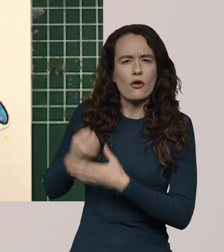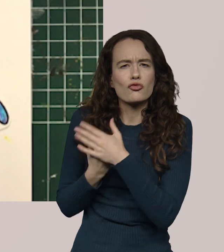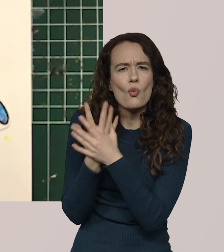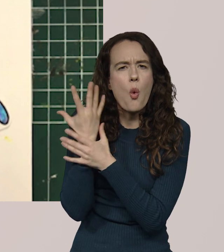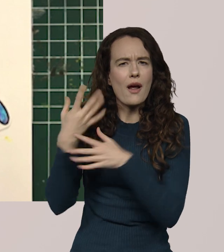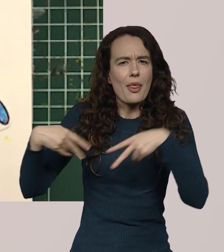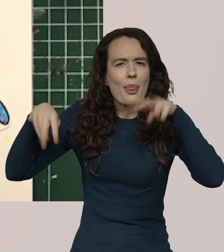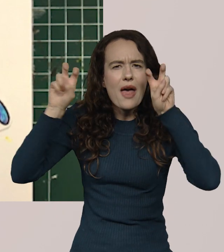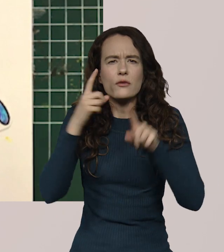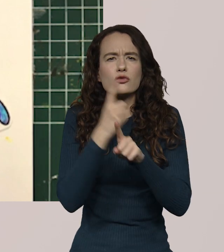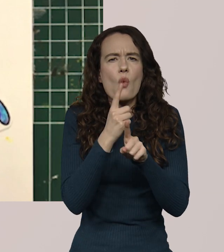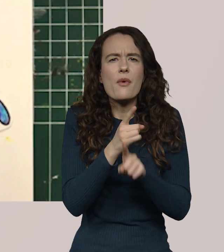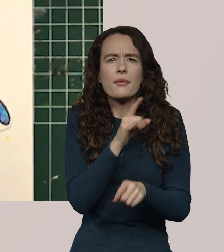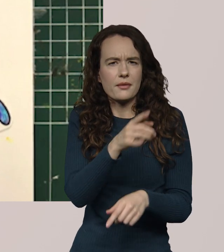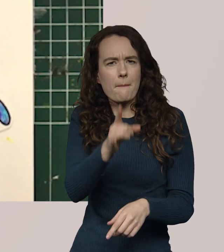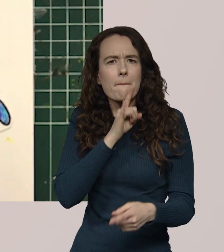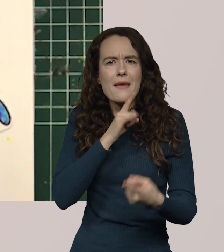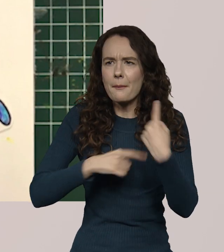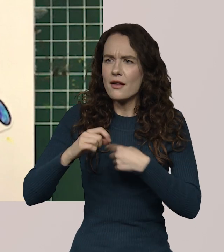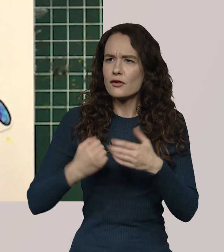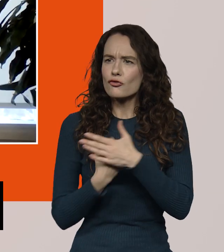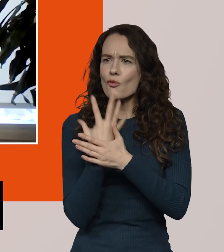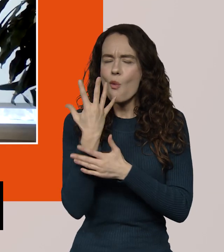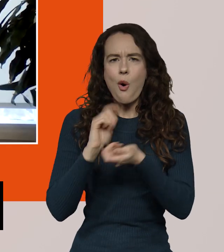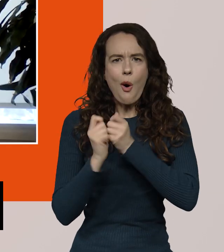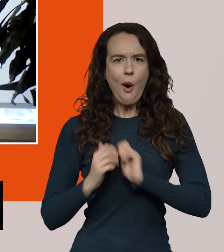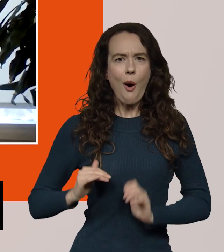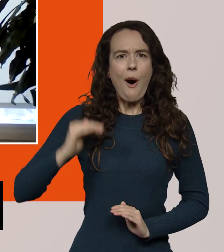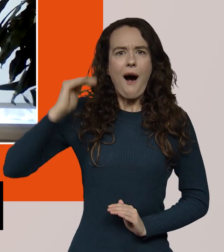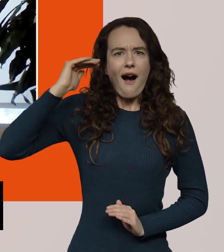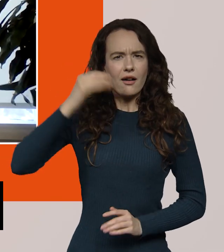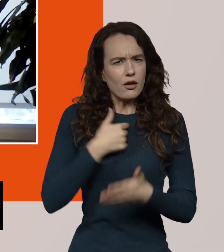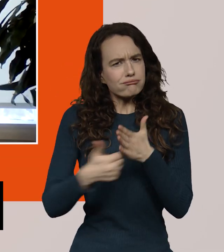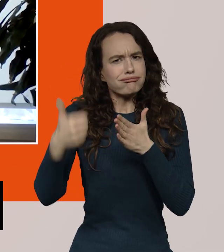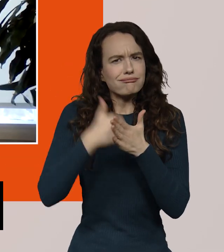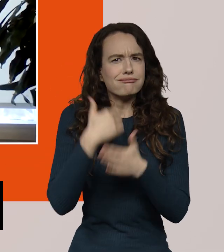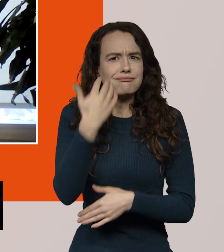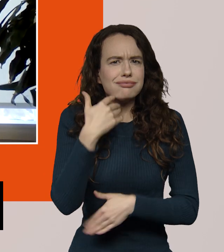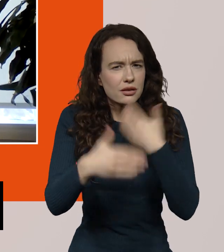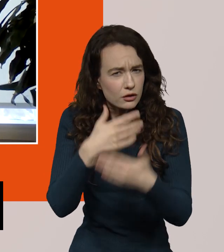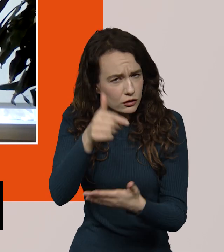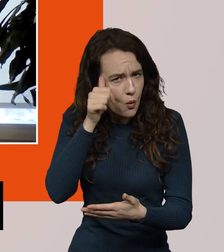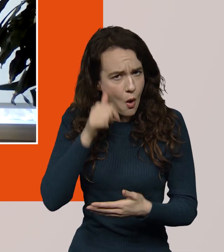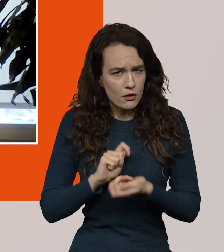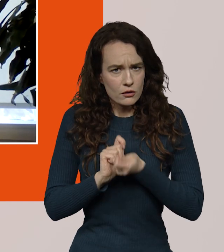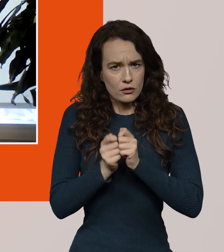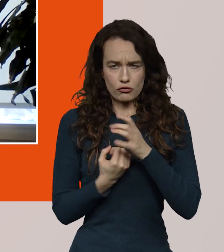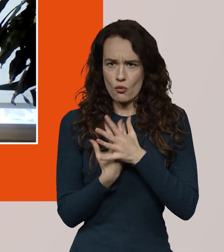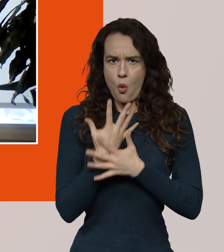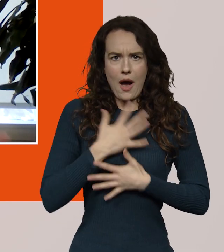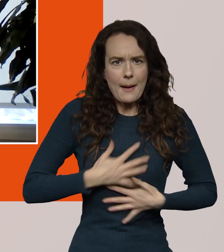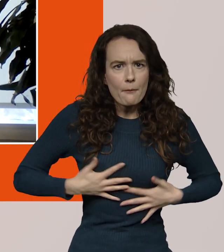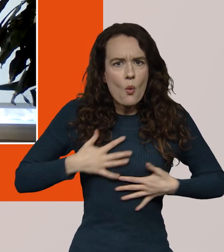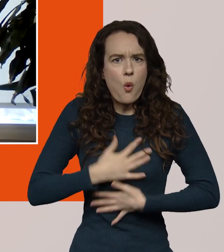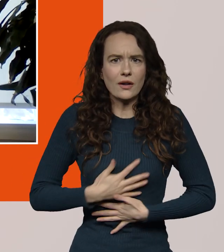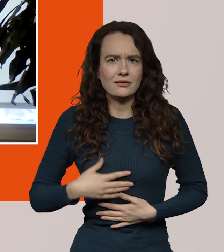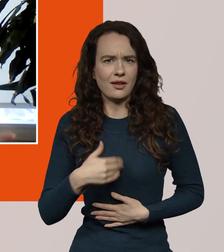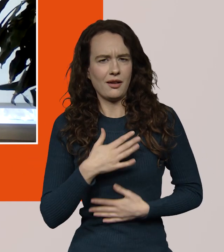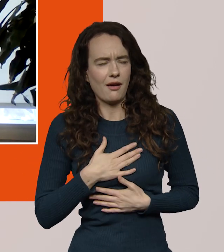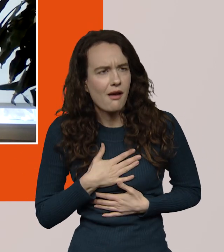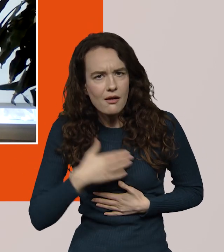about the ways that we can grow as people. We grow all the time, but did you know that we also grow emotionally, so in our hearts and our